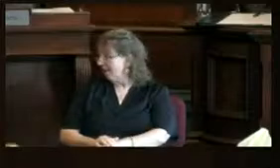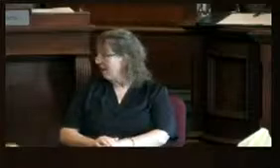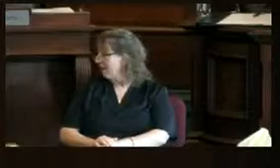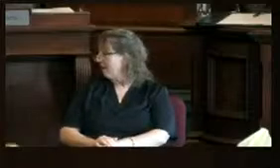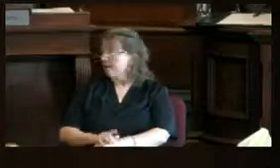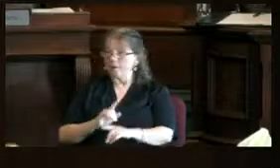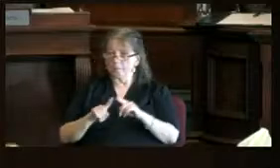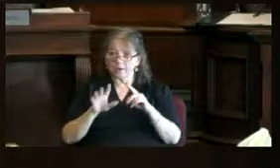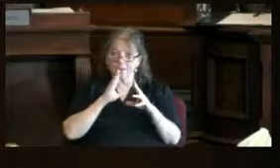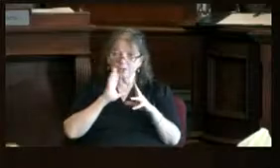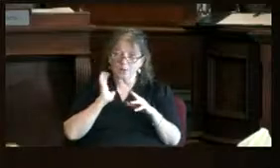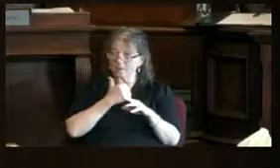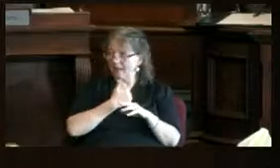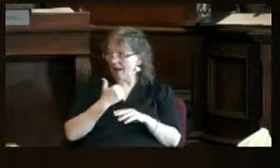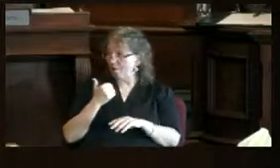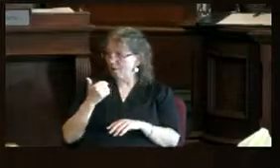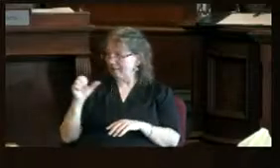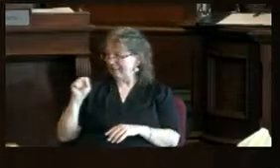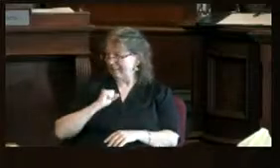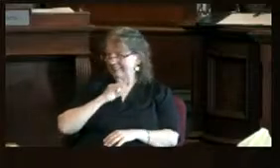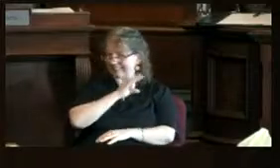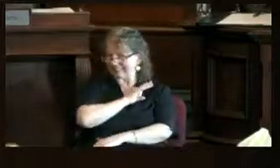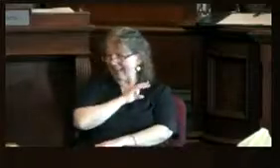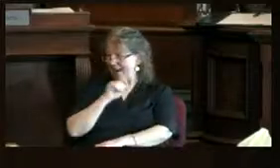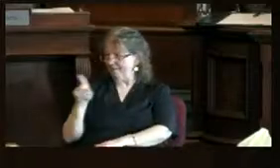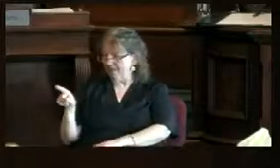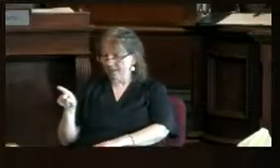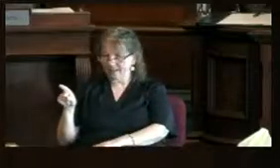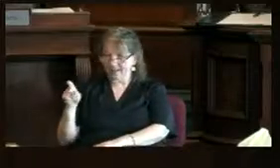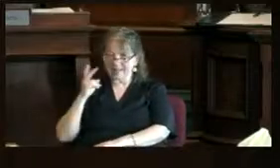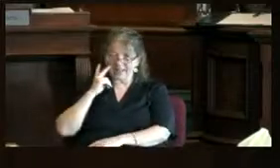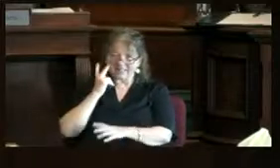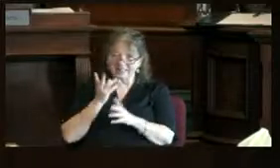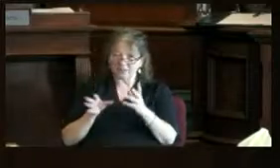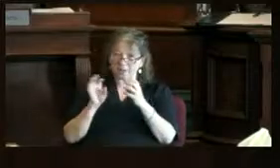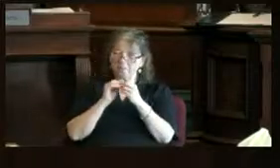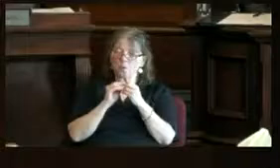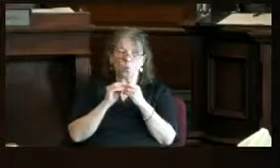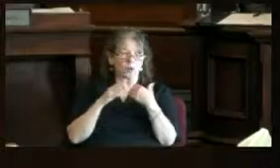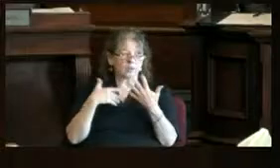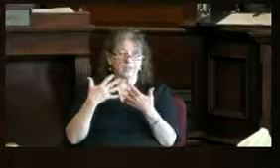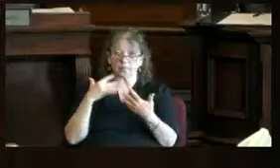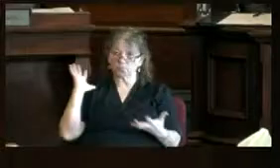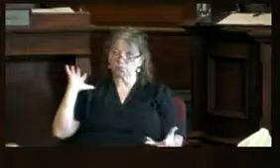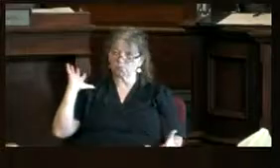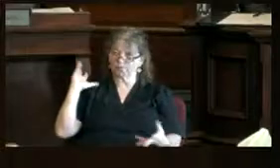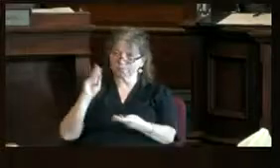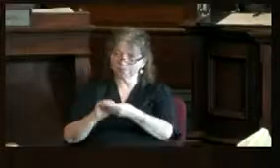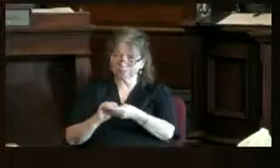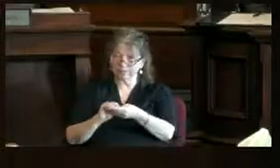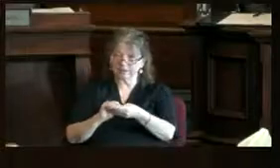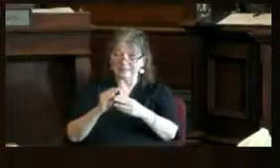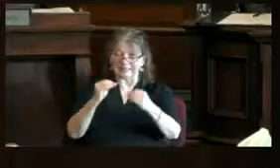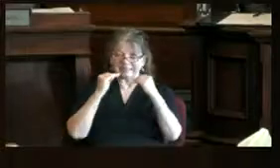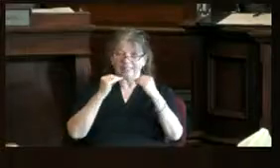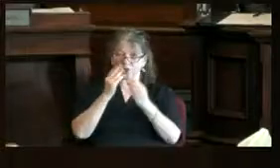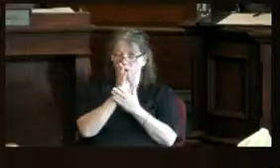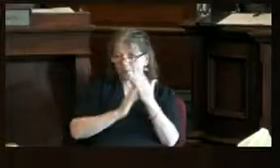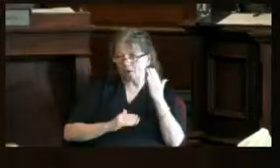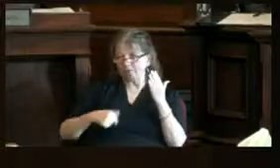our council staff to see if we can get together with you and do a more comprehensive education